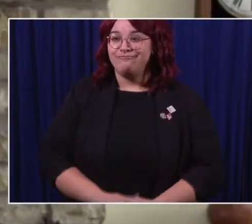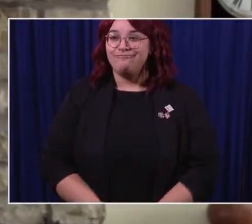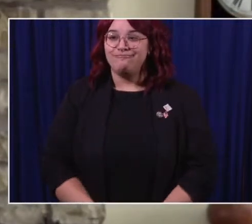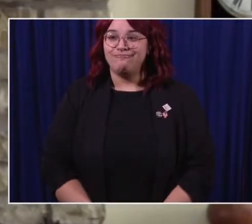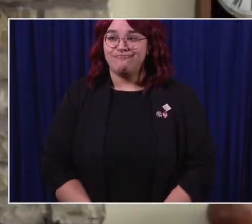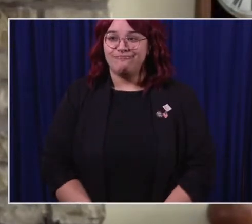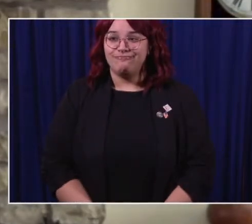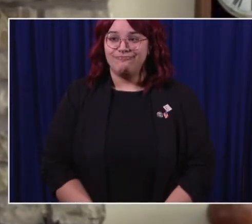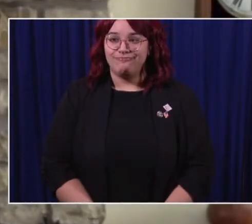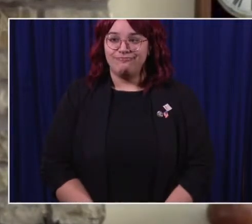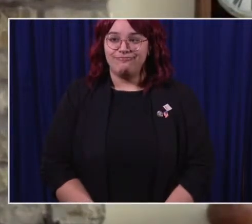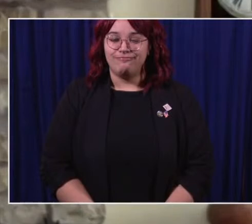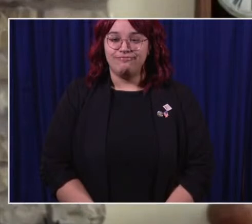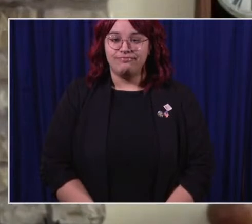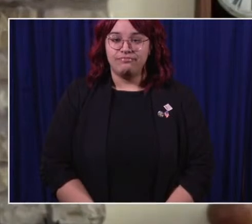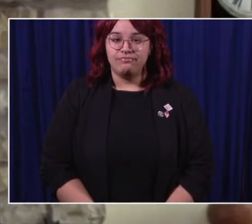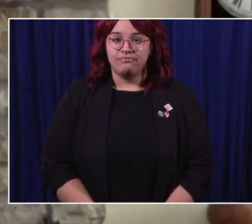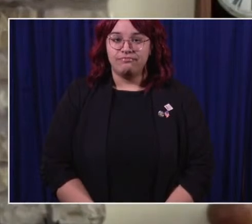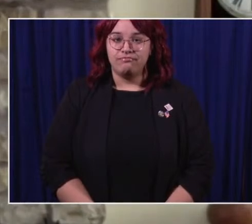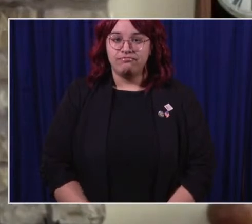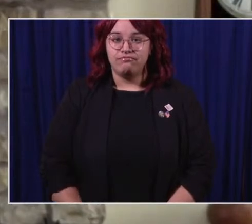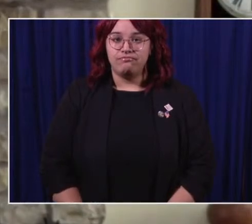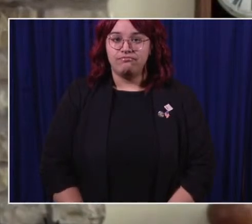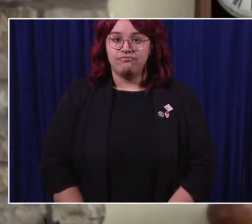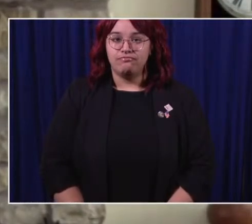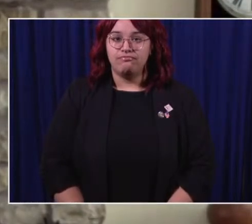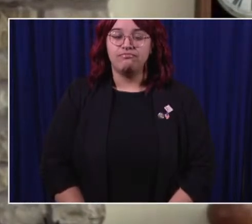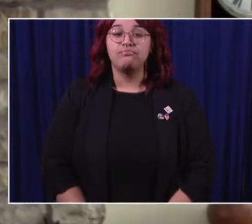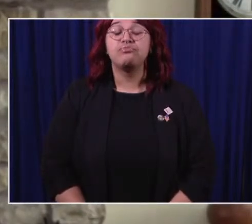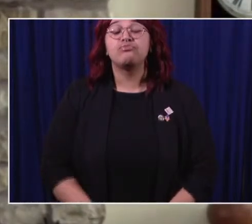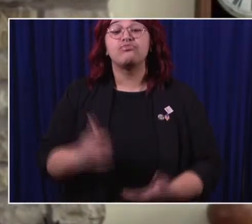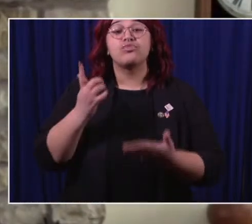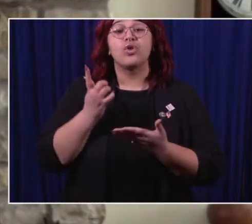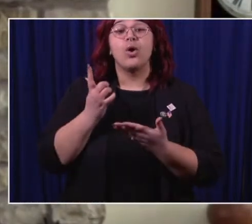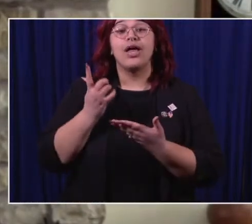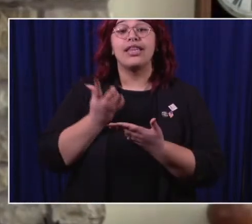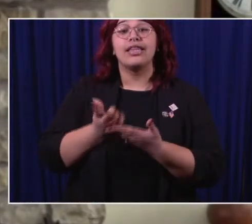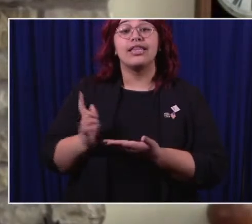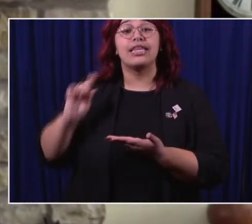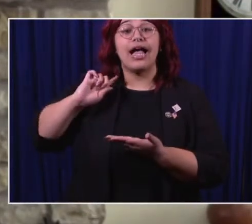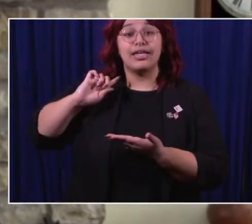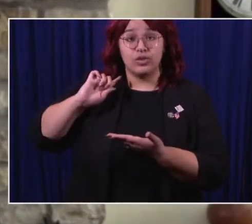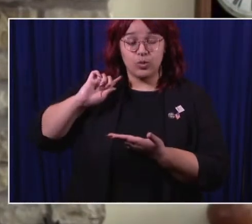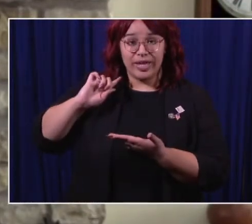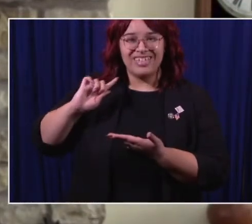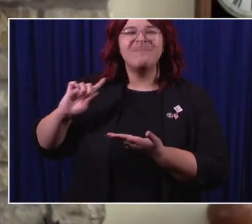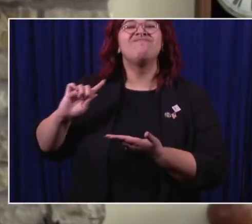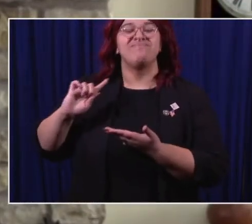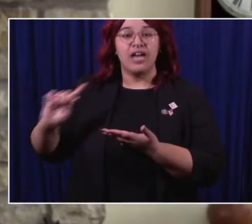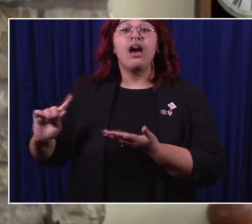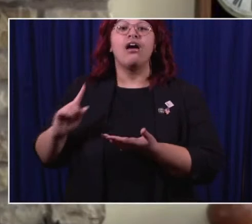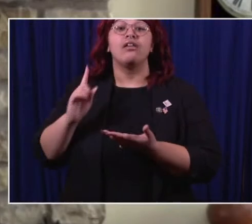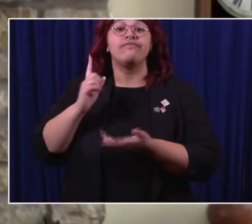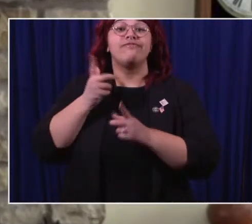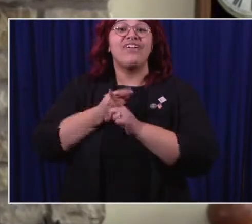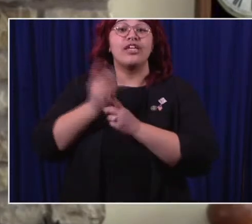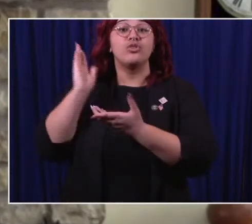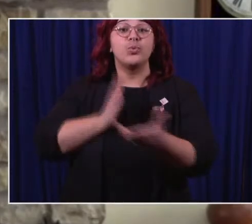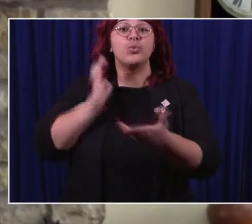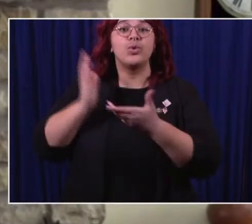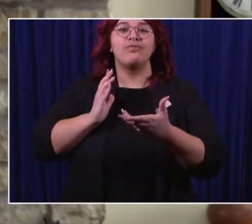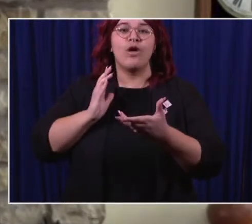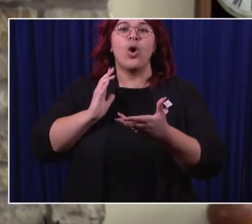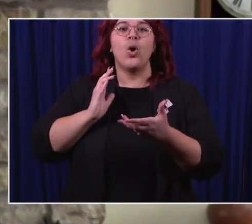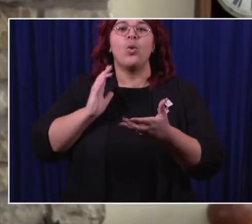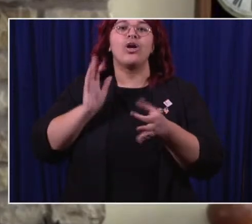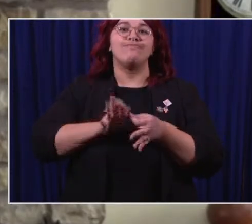I want to update you about last week's weather-related vaccine shipment delays, and there certainly were some. Now,